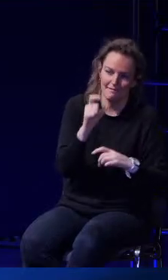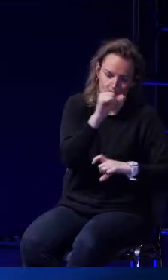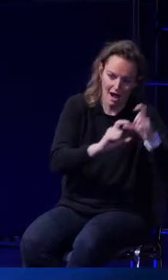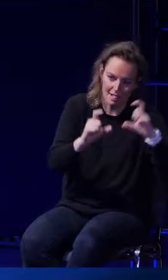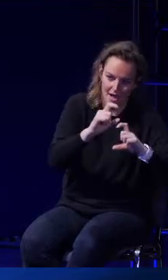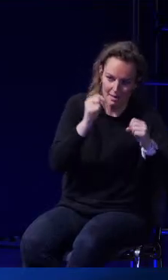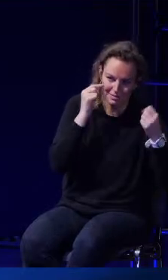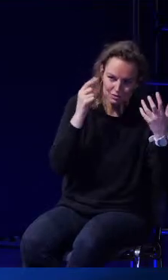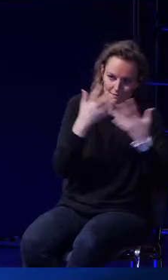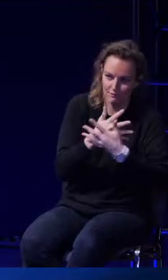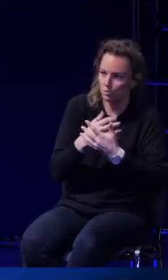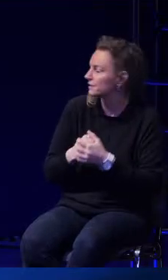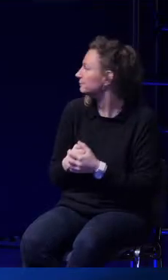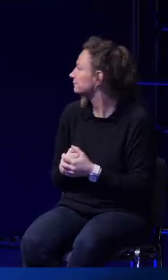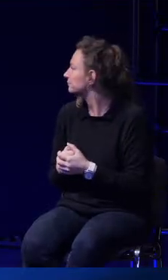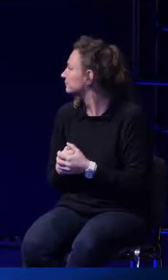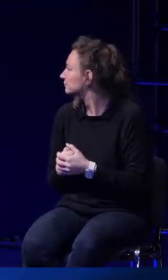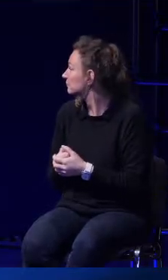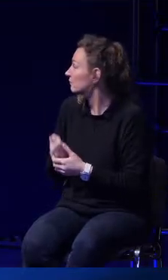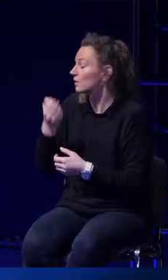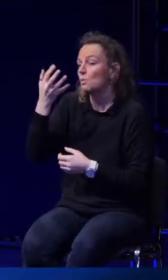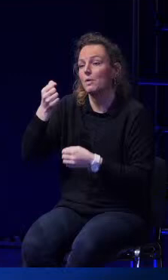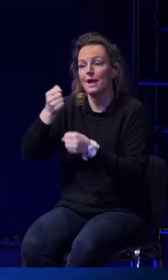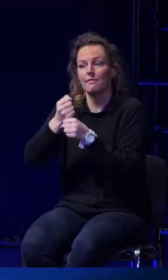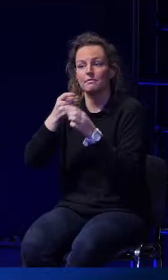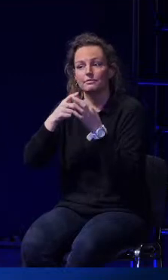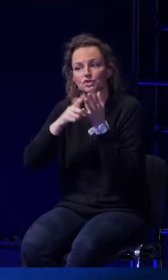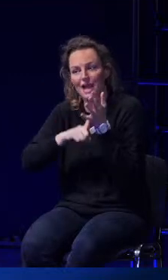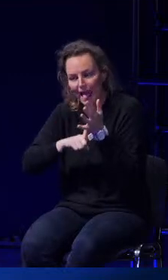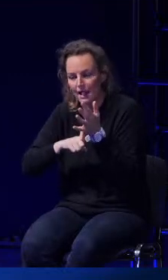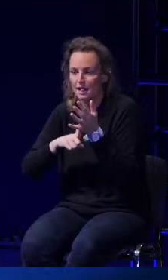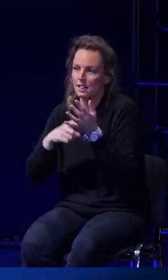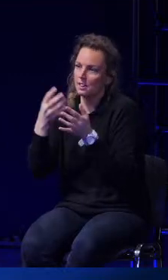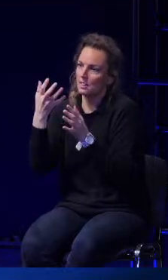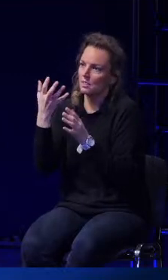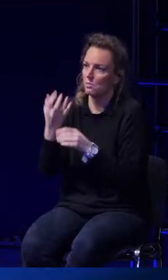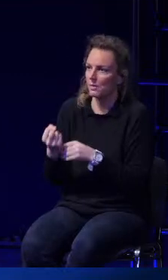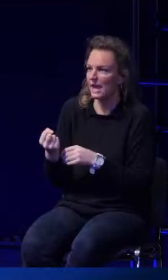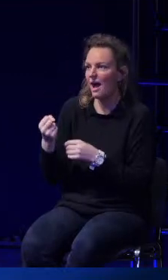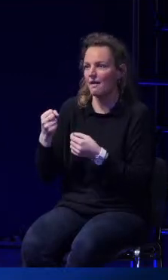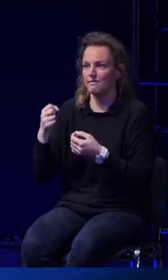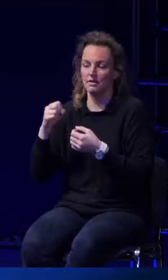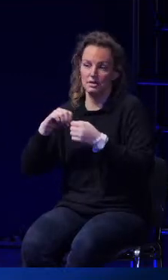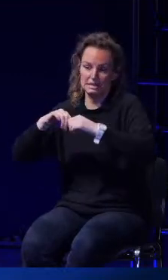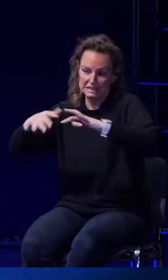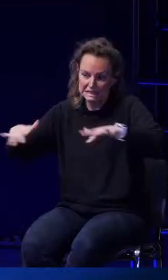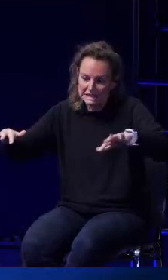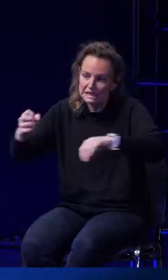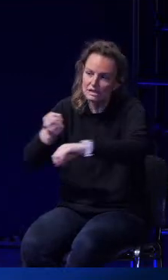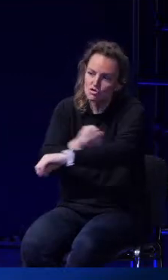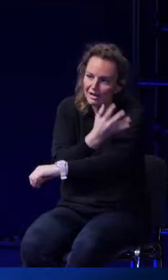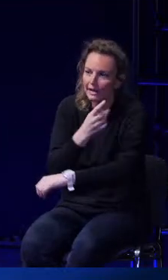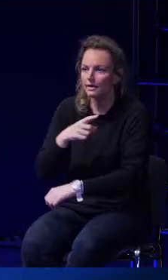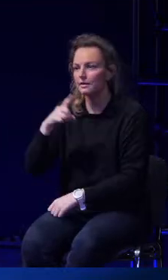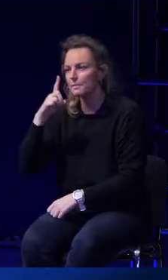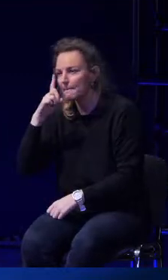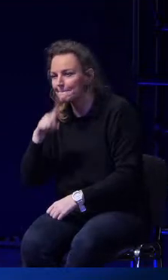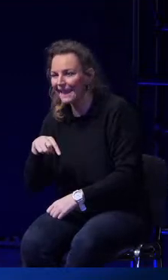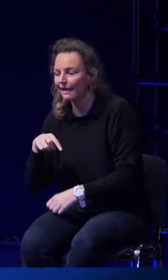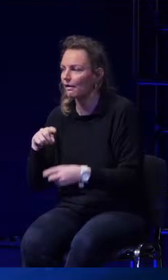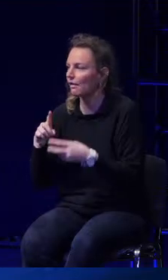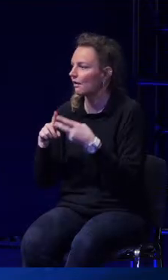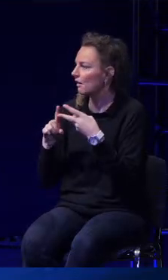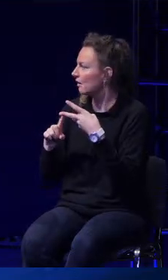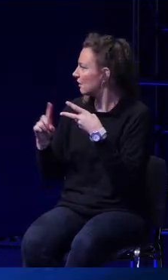color swatches, which is basically gels, right? You have pink, sea green. What's the Lee number for